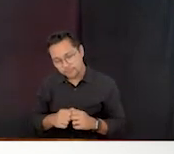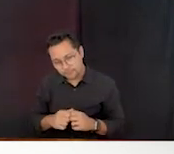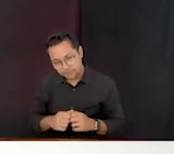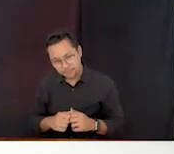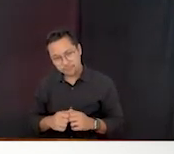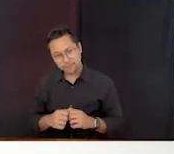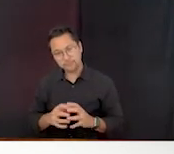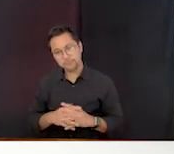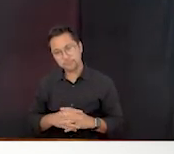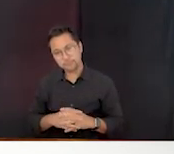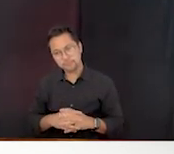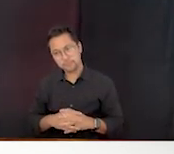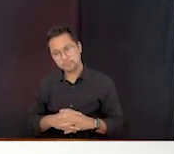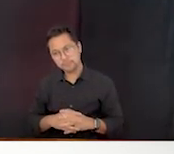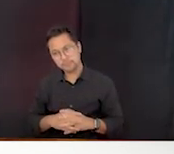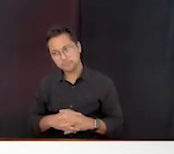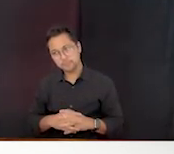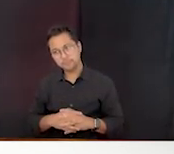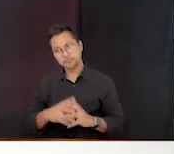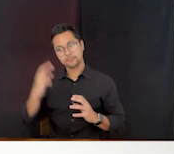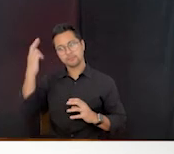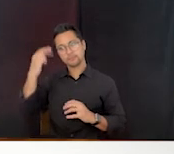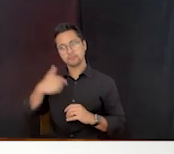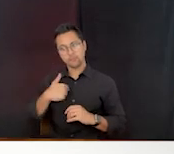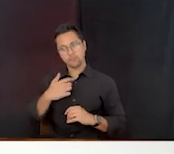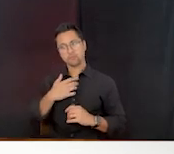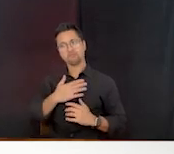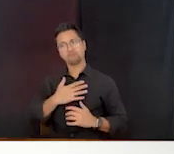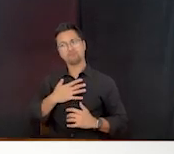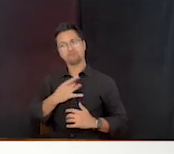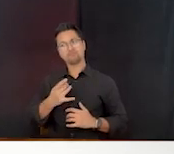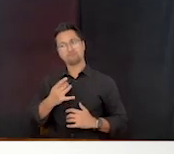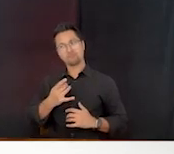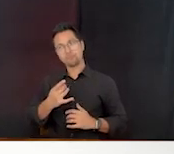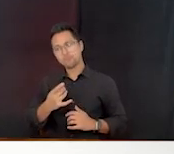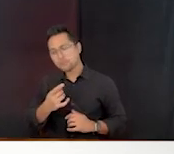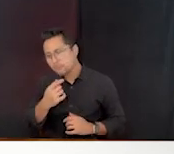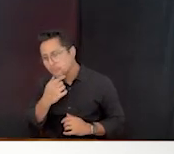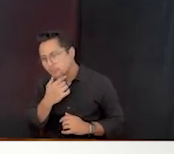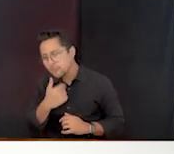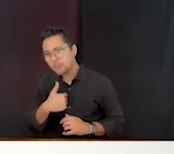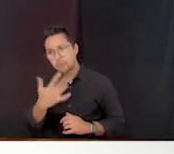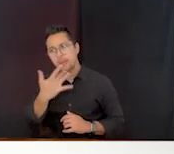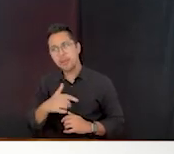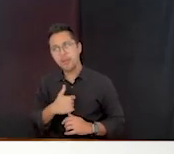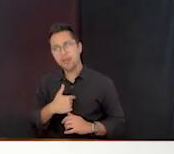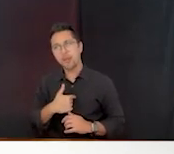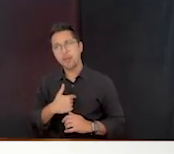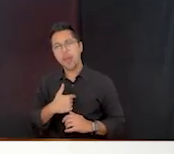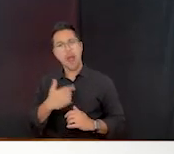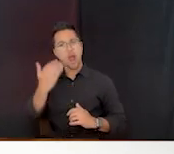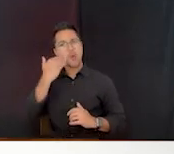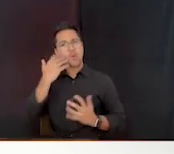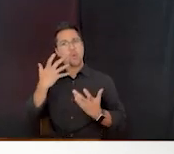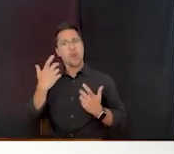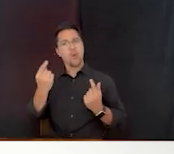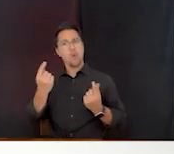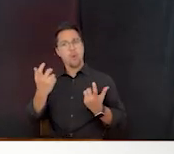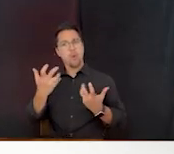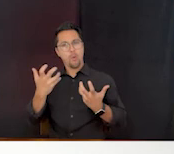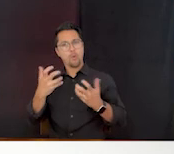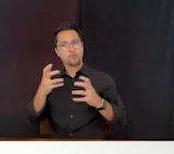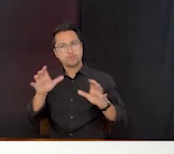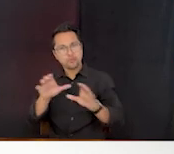a good advice for me because I found what I like to do. Like I was lucky I already knew what I wanted to do before I entered college, so I